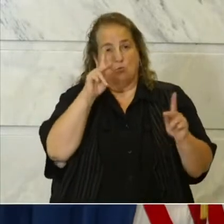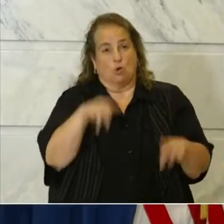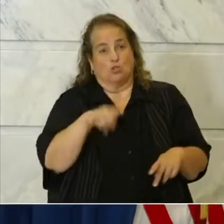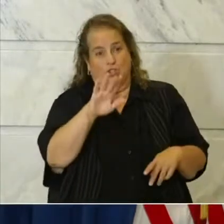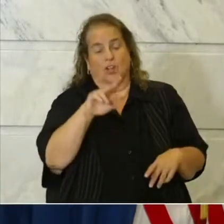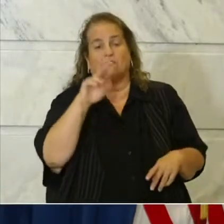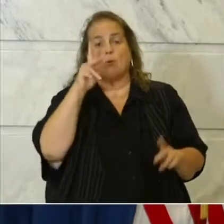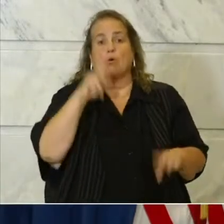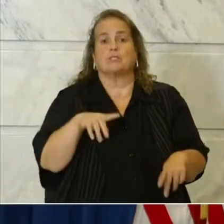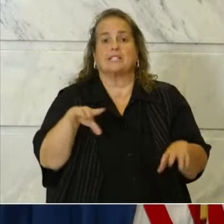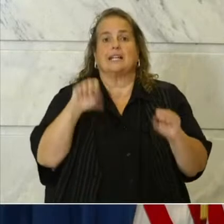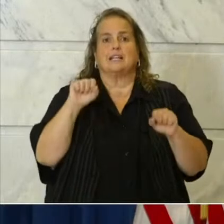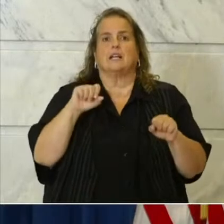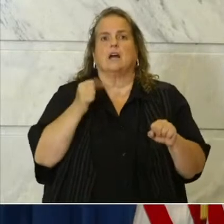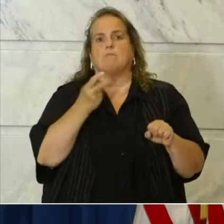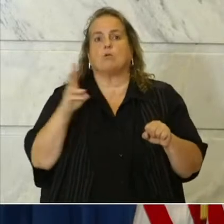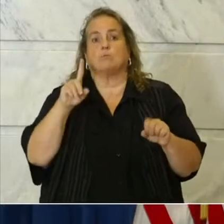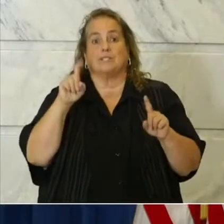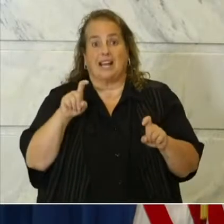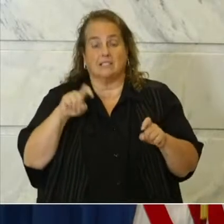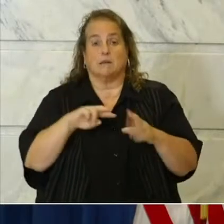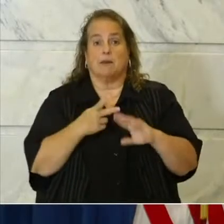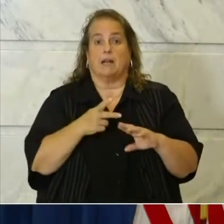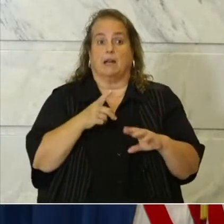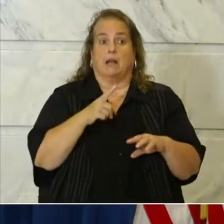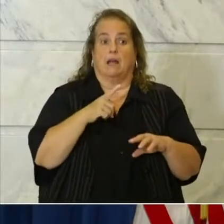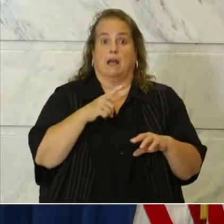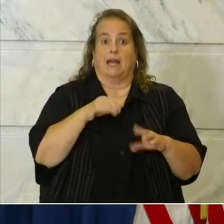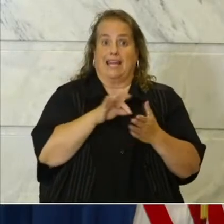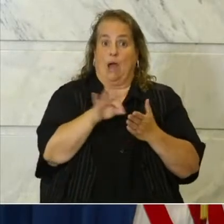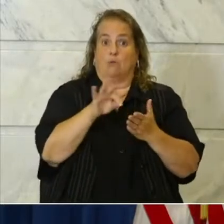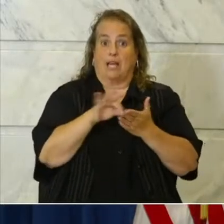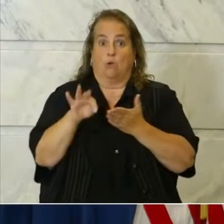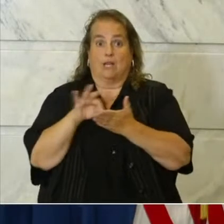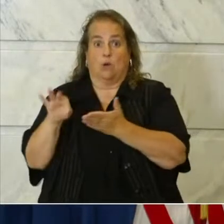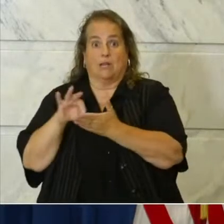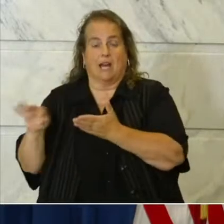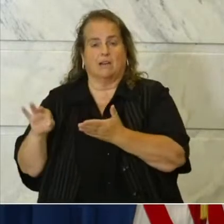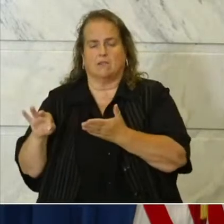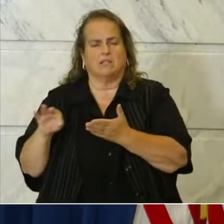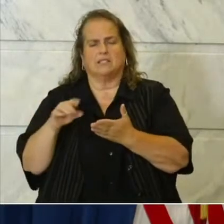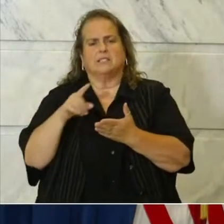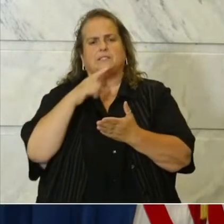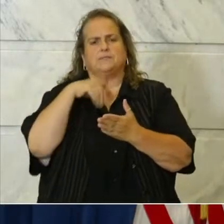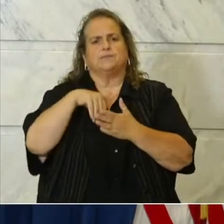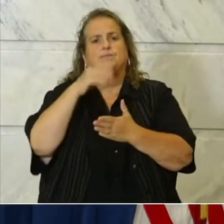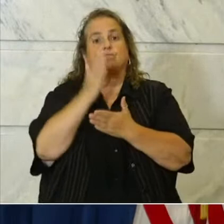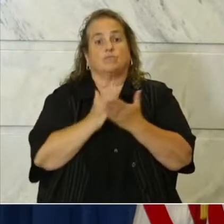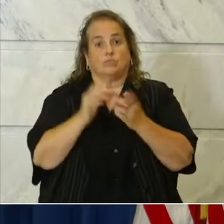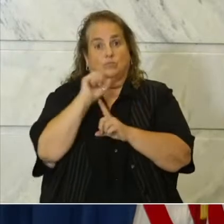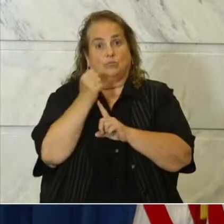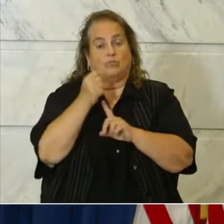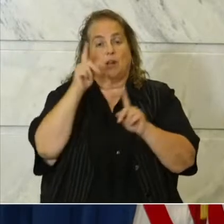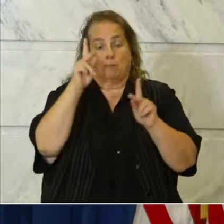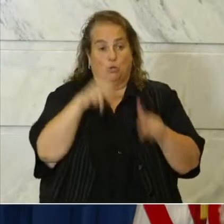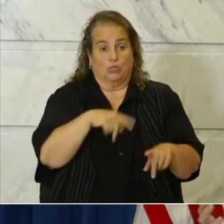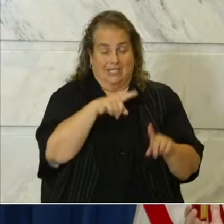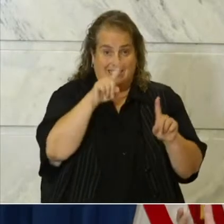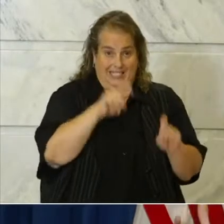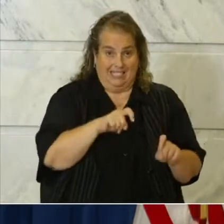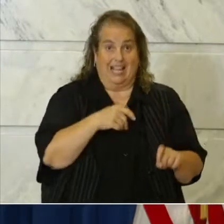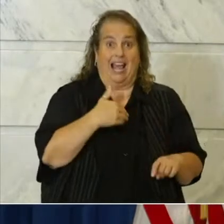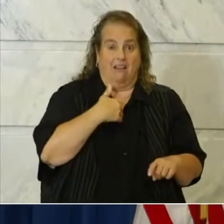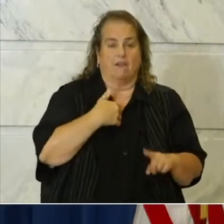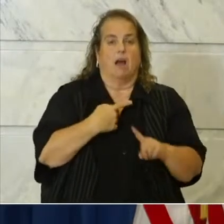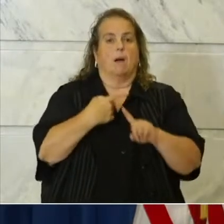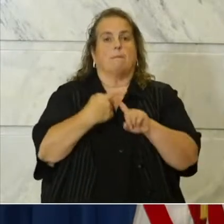both times, does it count as two positives? What we have seen in certain circumstances is somebody tests positive and then